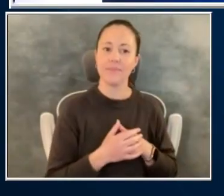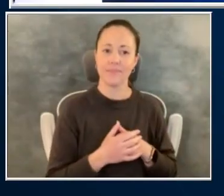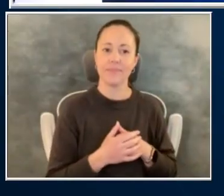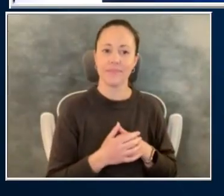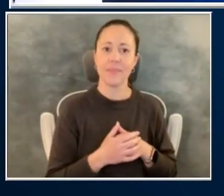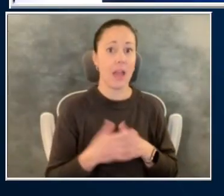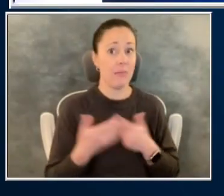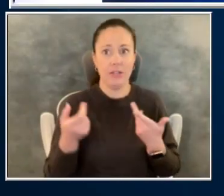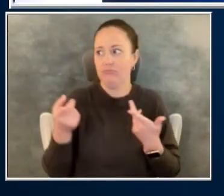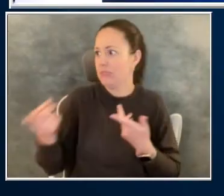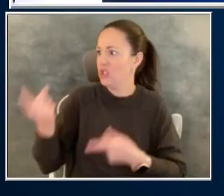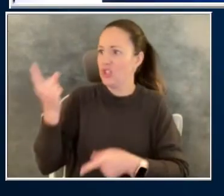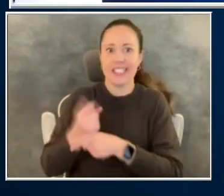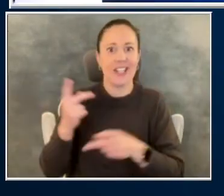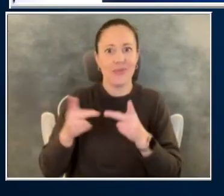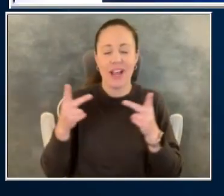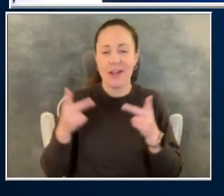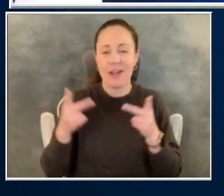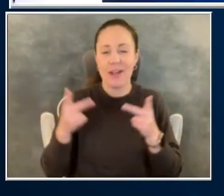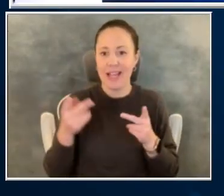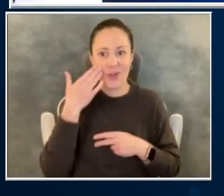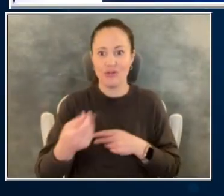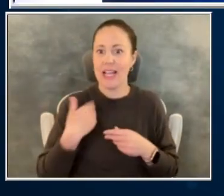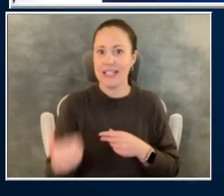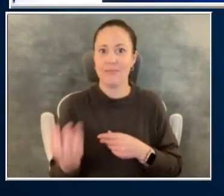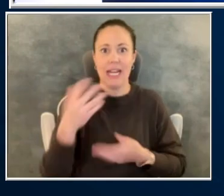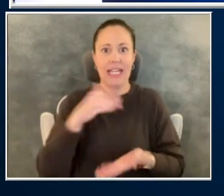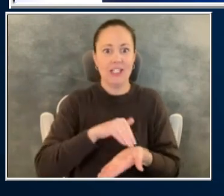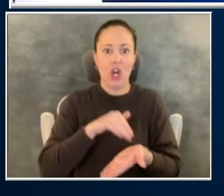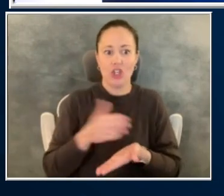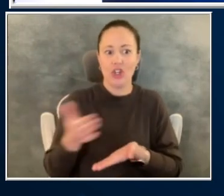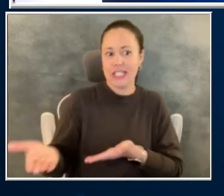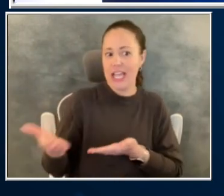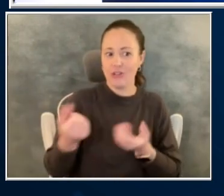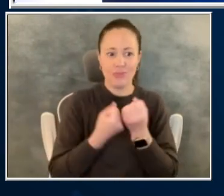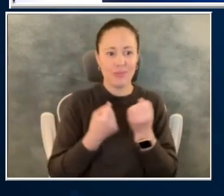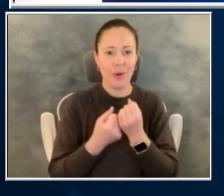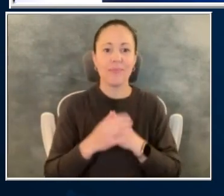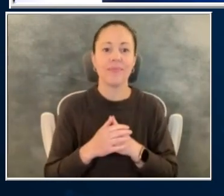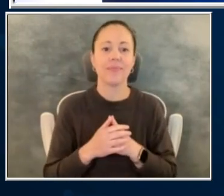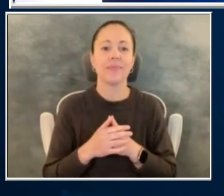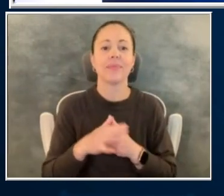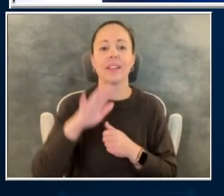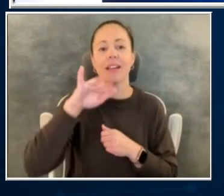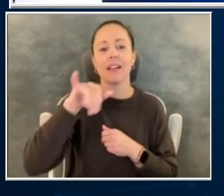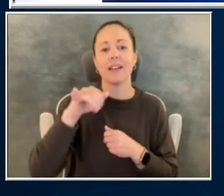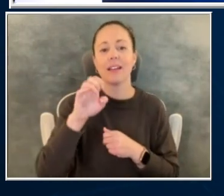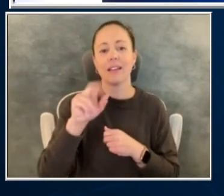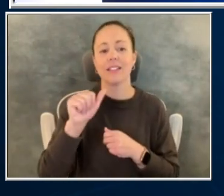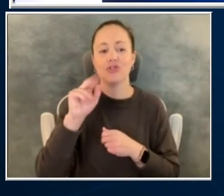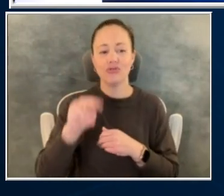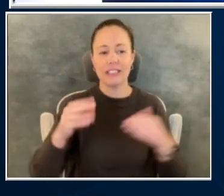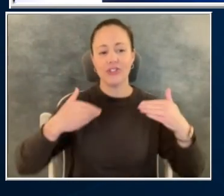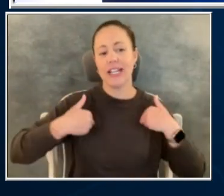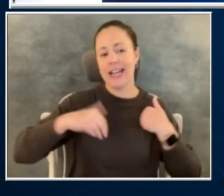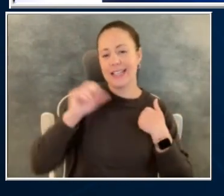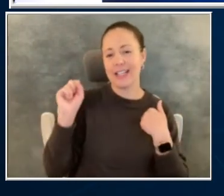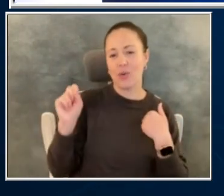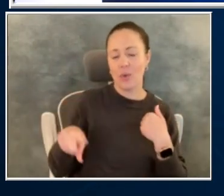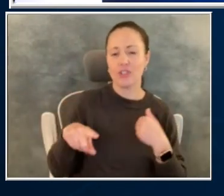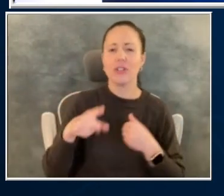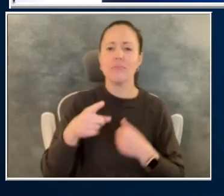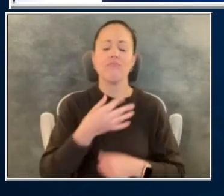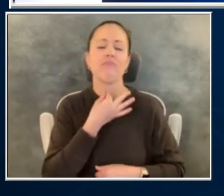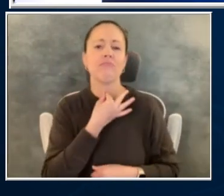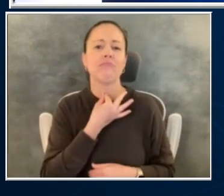Absolutely. we said. She has all these eyes on her. Yeah. She's got the whole team. Jean has a question. I'll take this one to Dr. Hughes Thompson. Jean wants to know, why